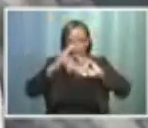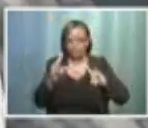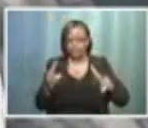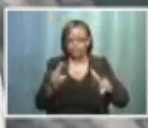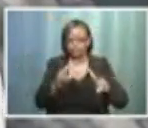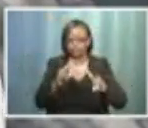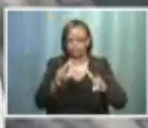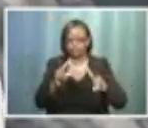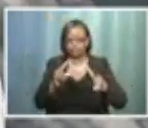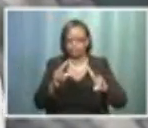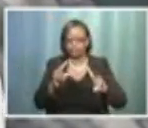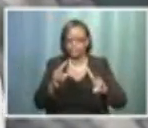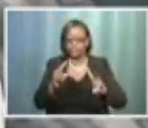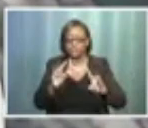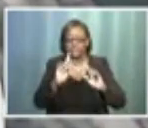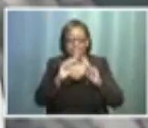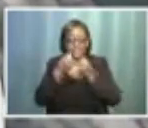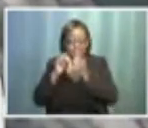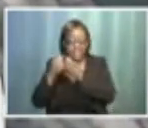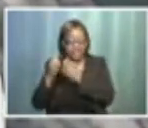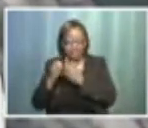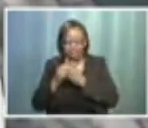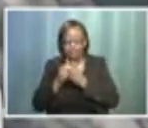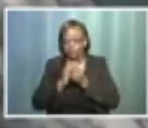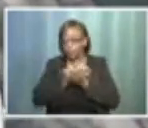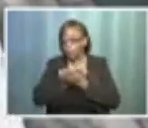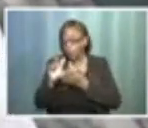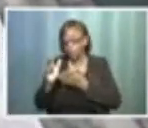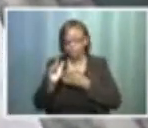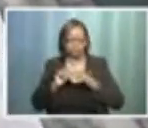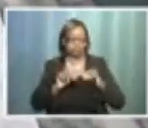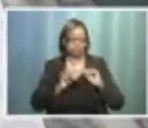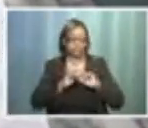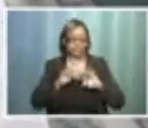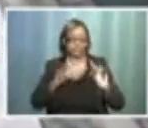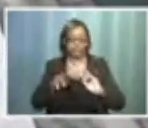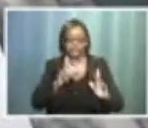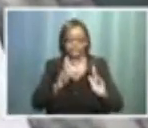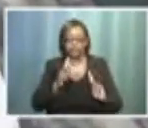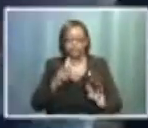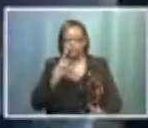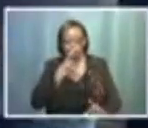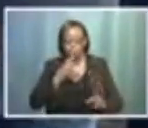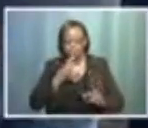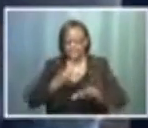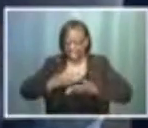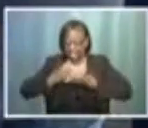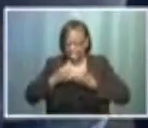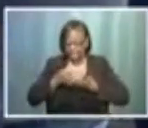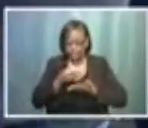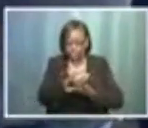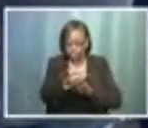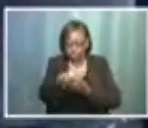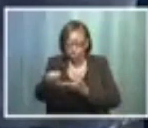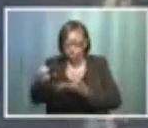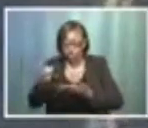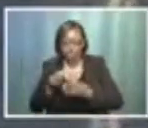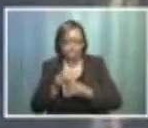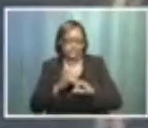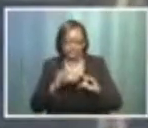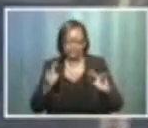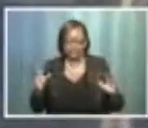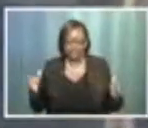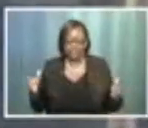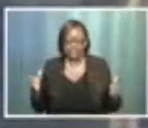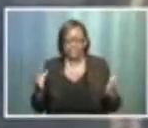team, but it was team members from across the board who just wanted to either plate up, serve. During the wee hours of Christmas morning,